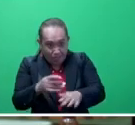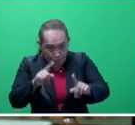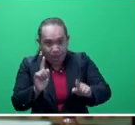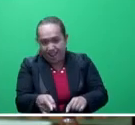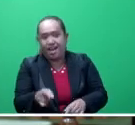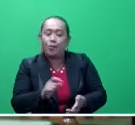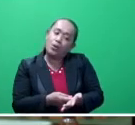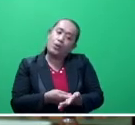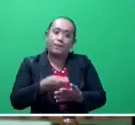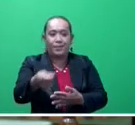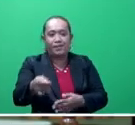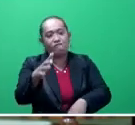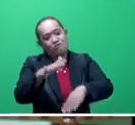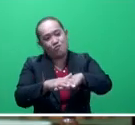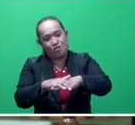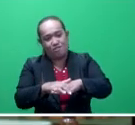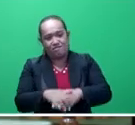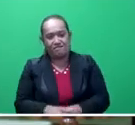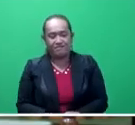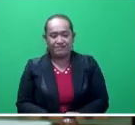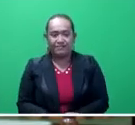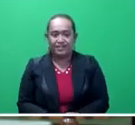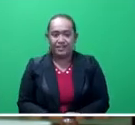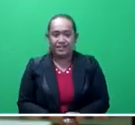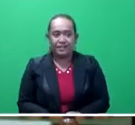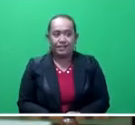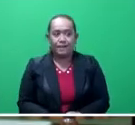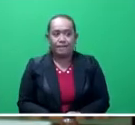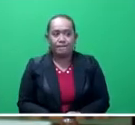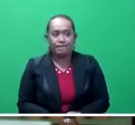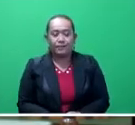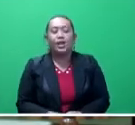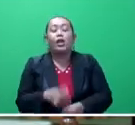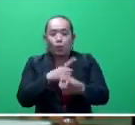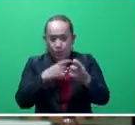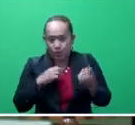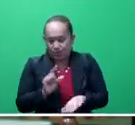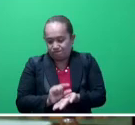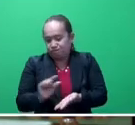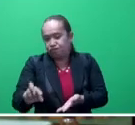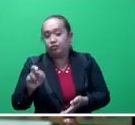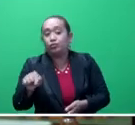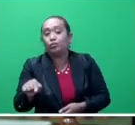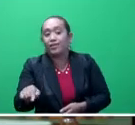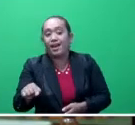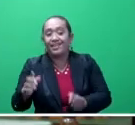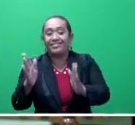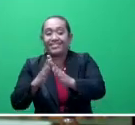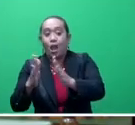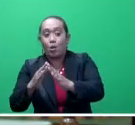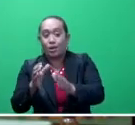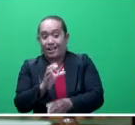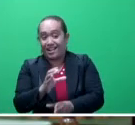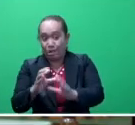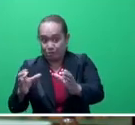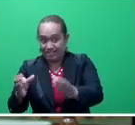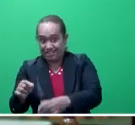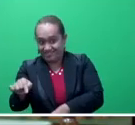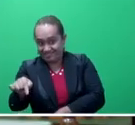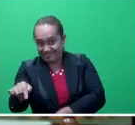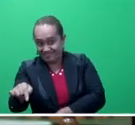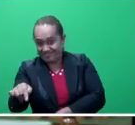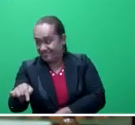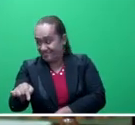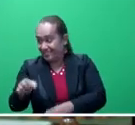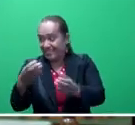vendors. We will disburse these funds to the respective municipal councils. So to all the Fijians listening, if